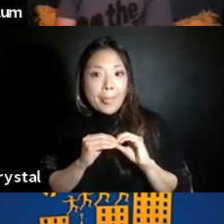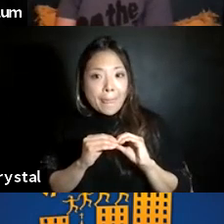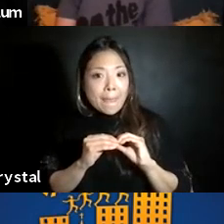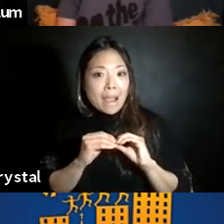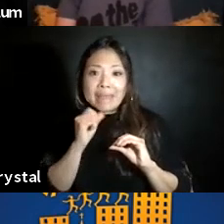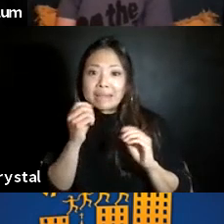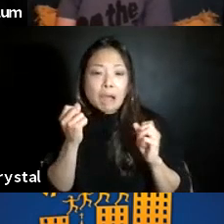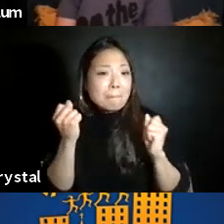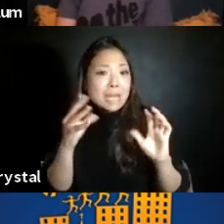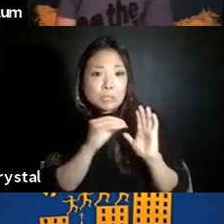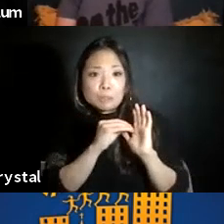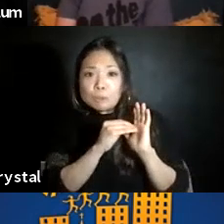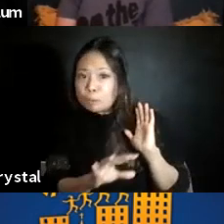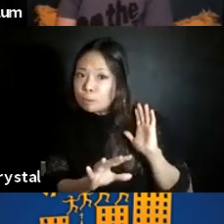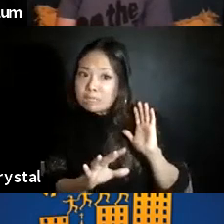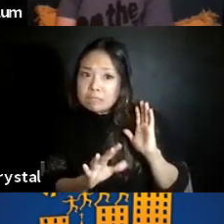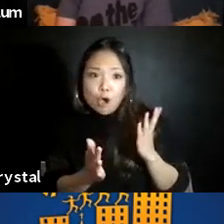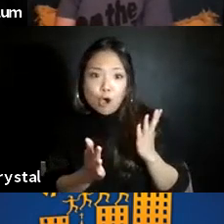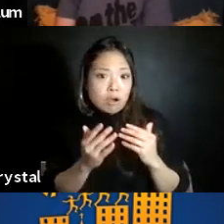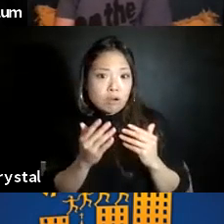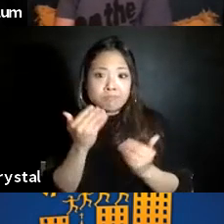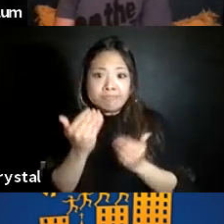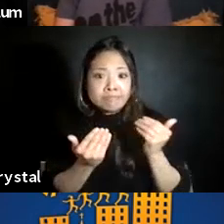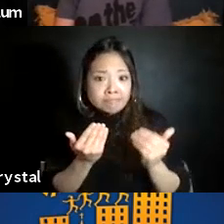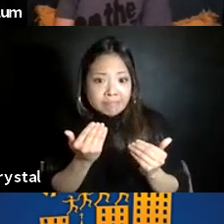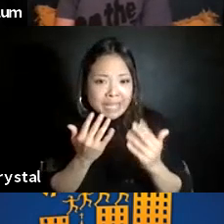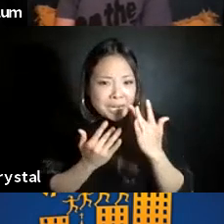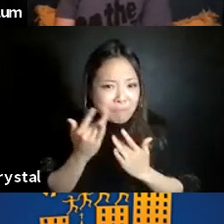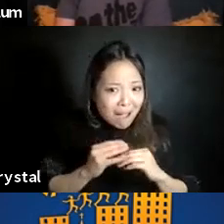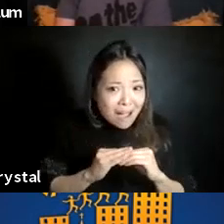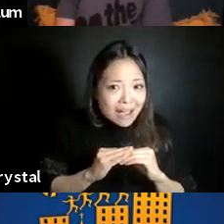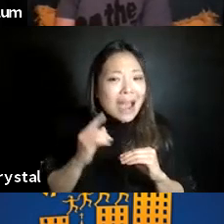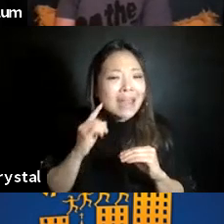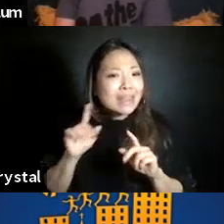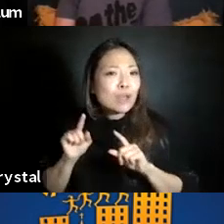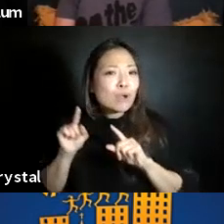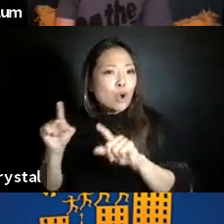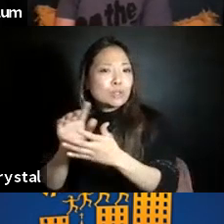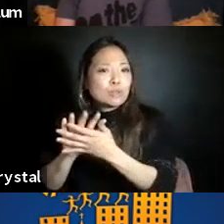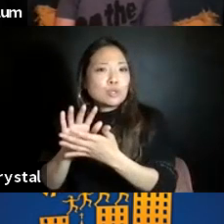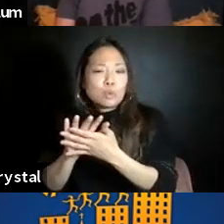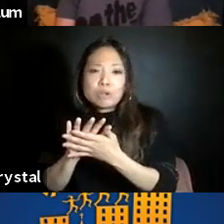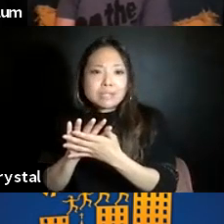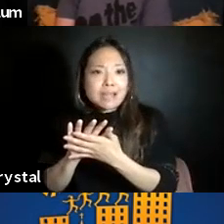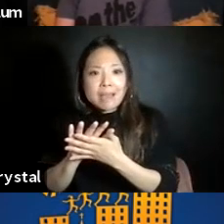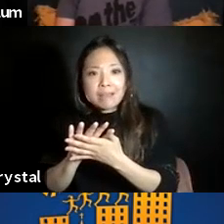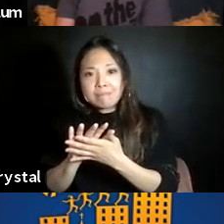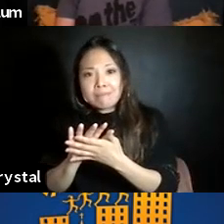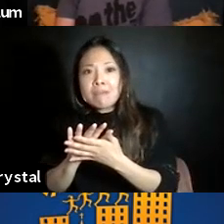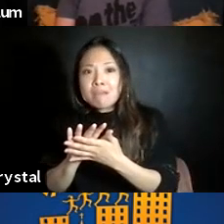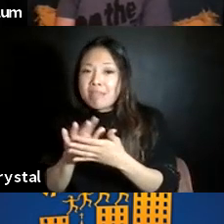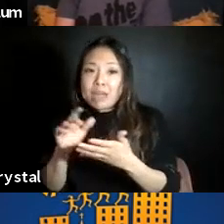still attending schools that were likely challenged disproportionately, especially during this